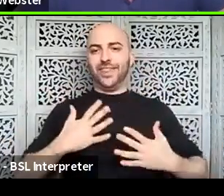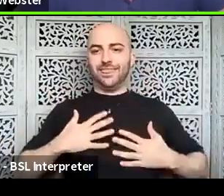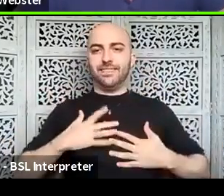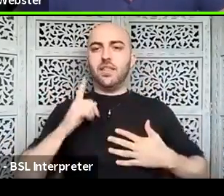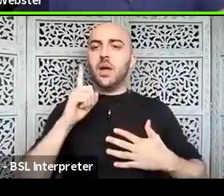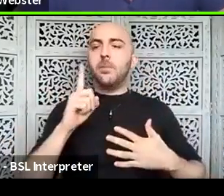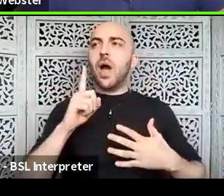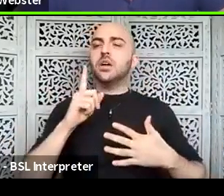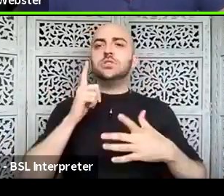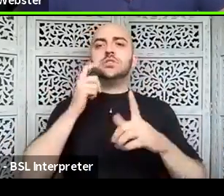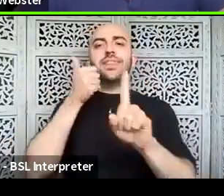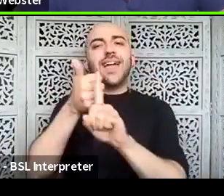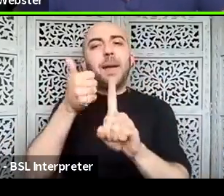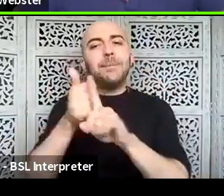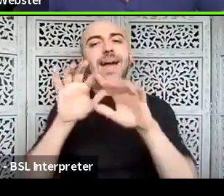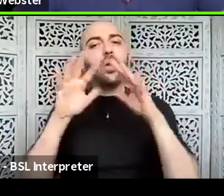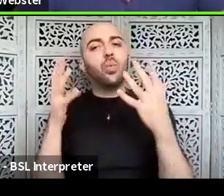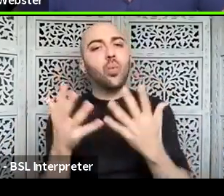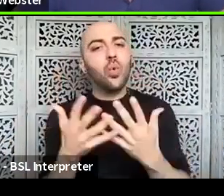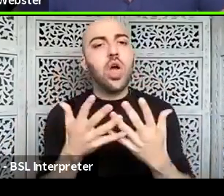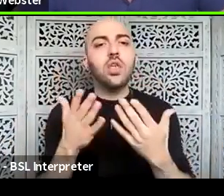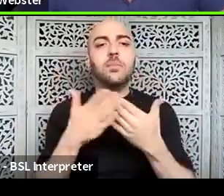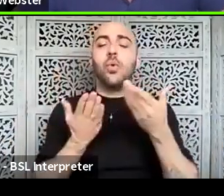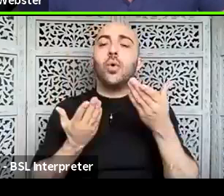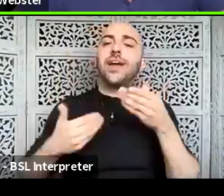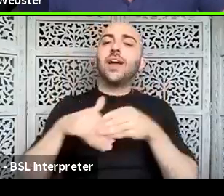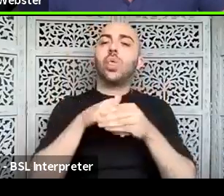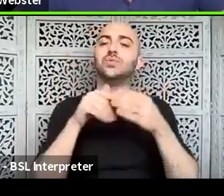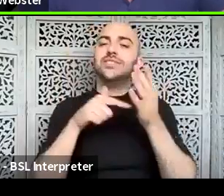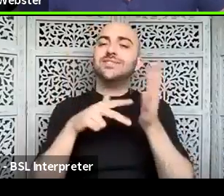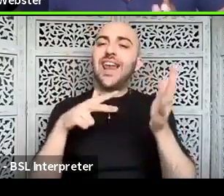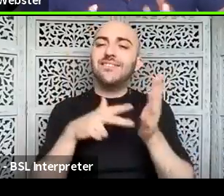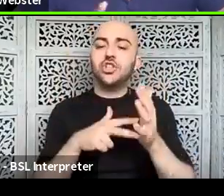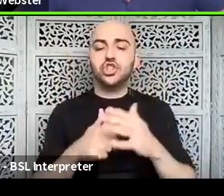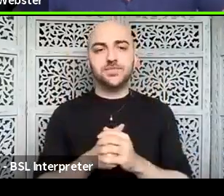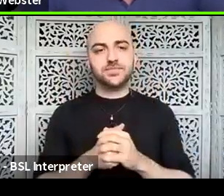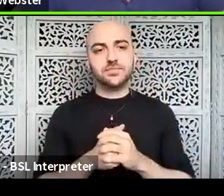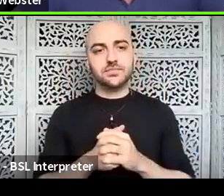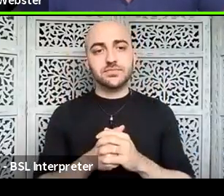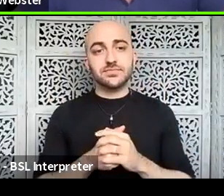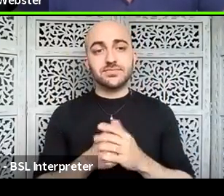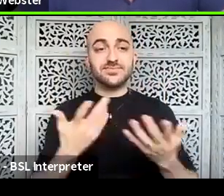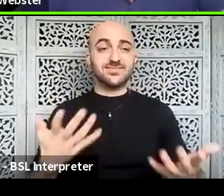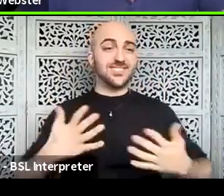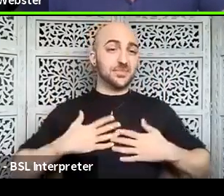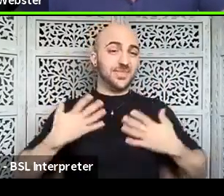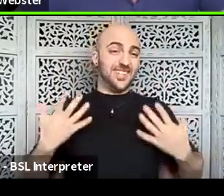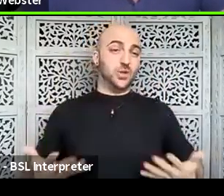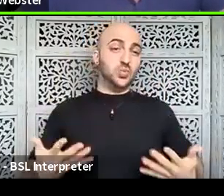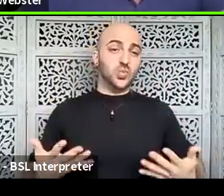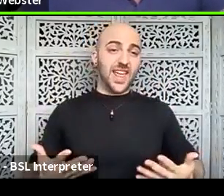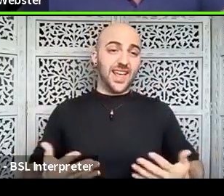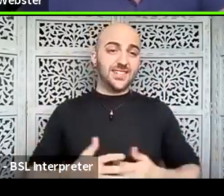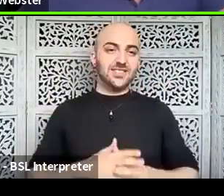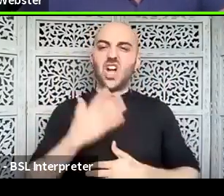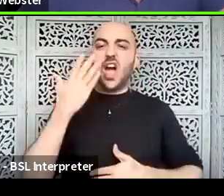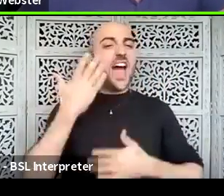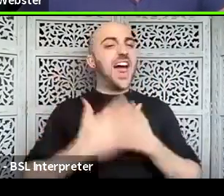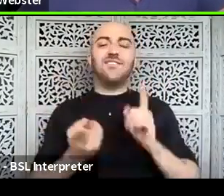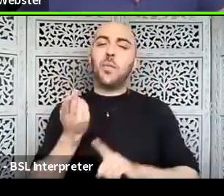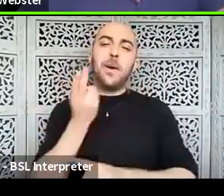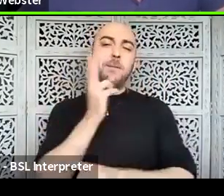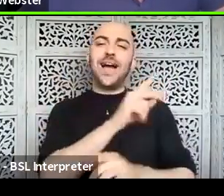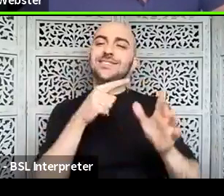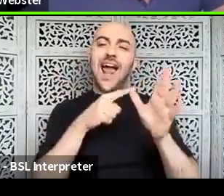better and more inclusive television. And then this is where I am today. I never did go back to that Alan Titchmarsh show, but it